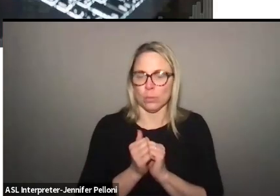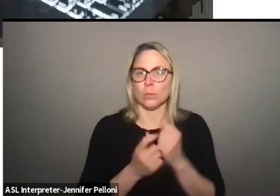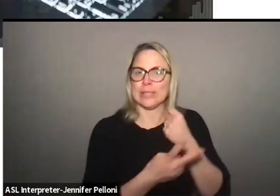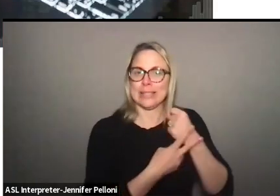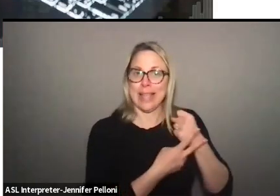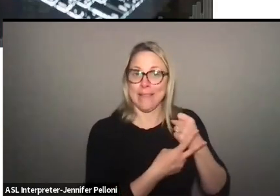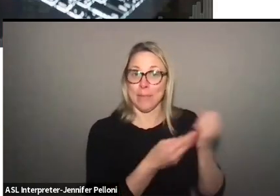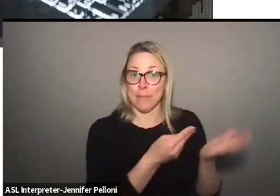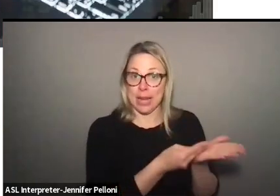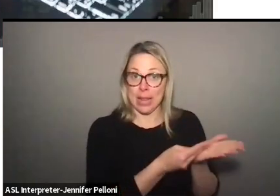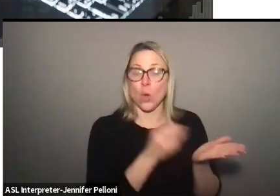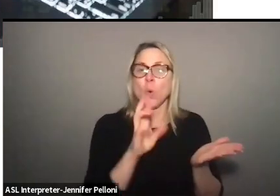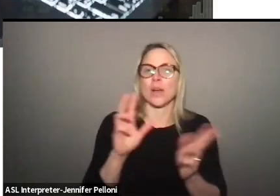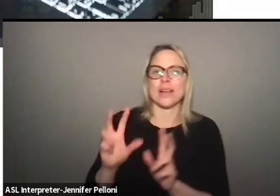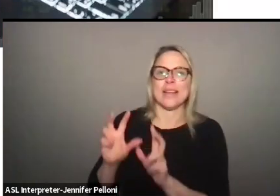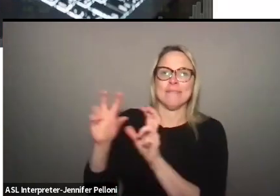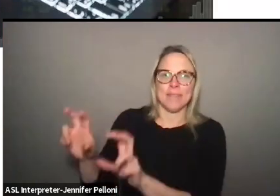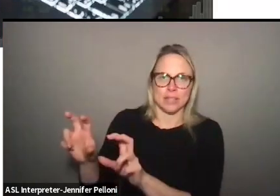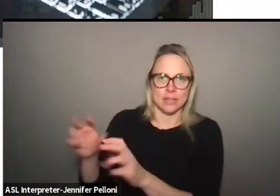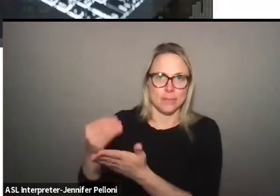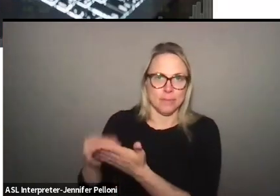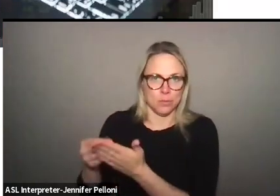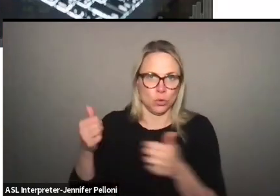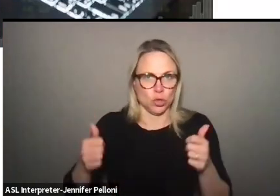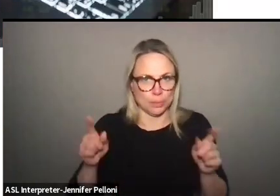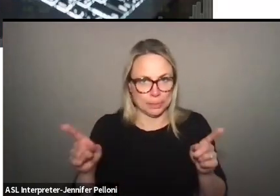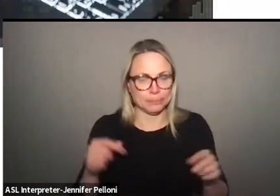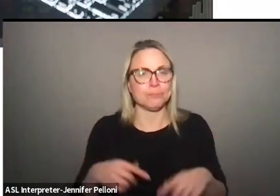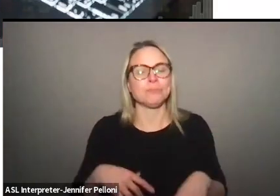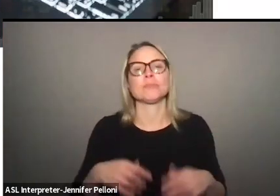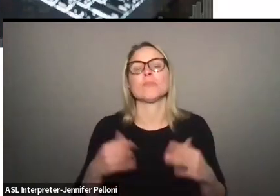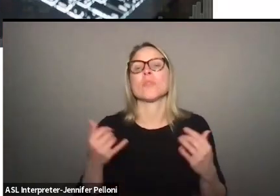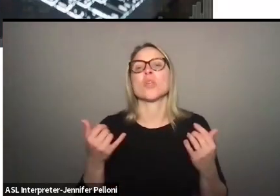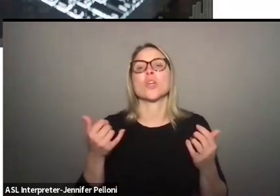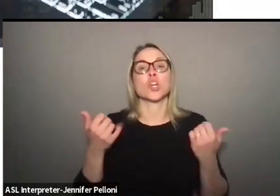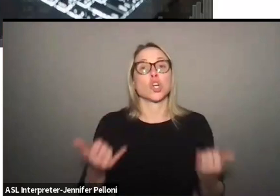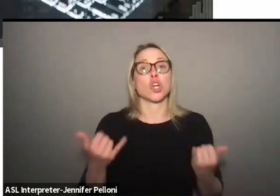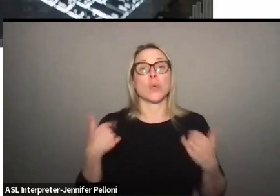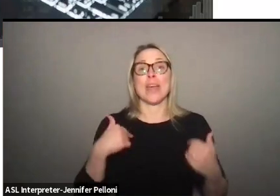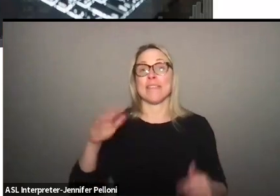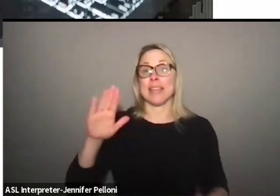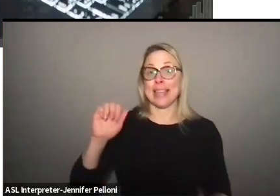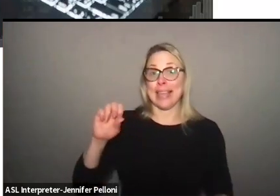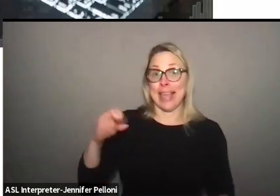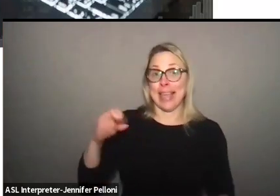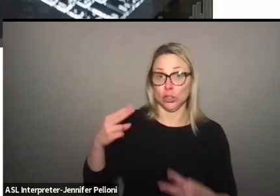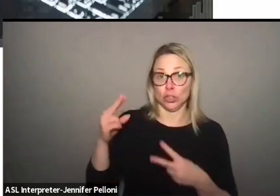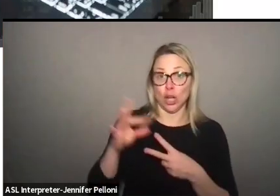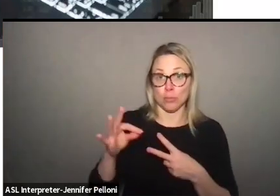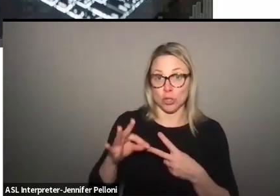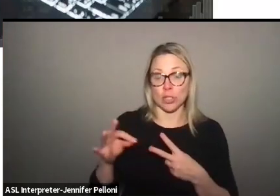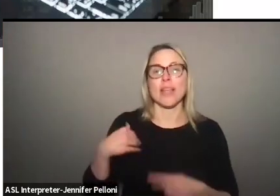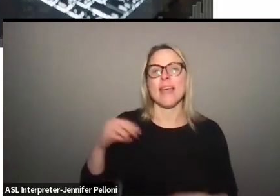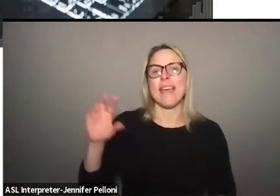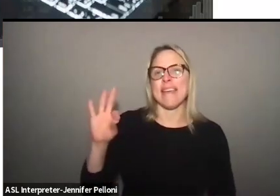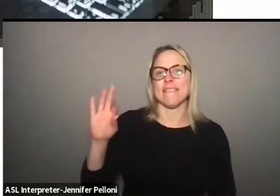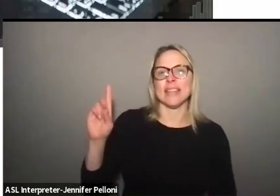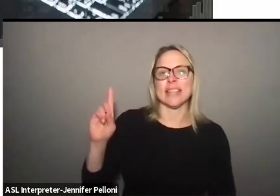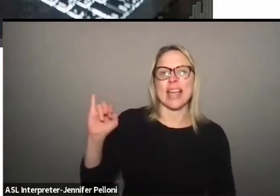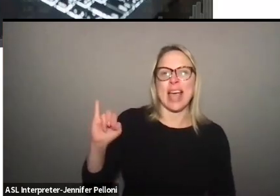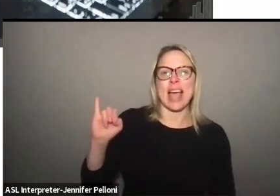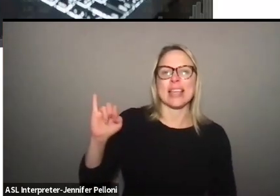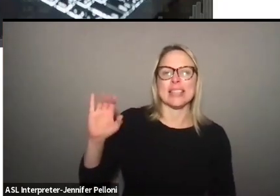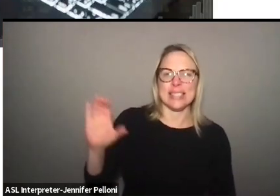save that money or invest it. Currently, we have a cash option, which is an FDIC